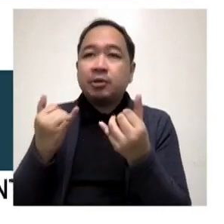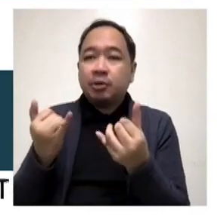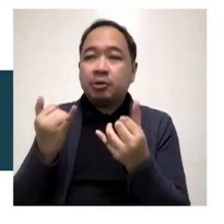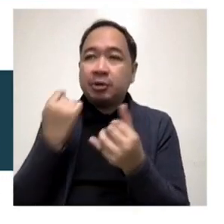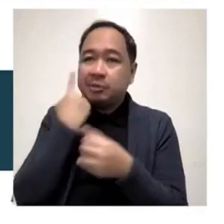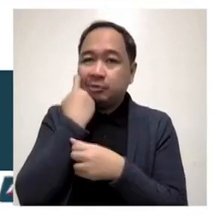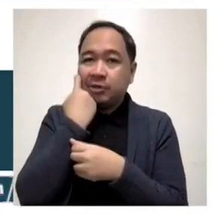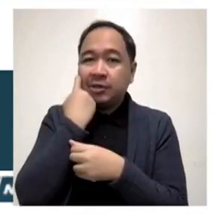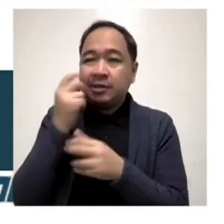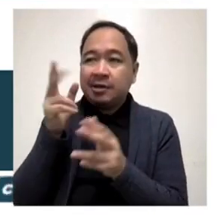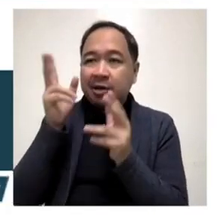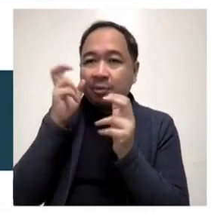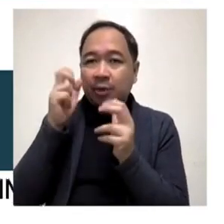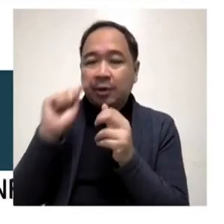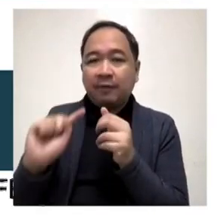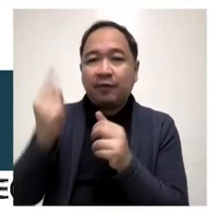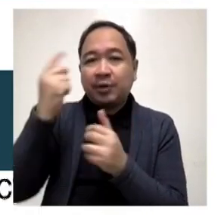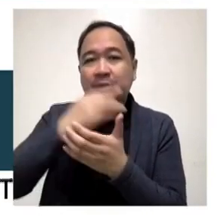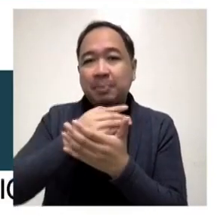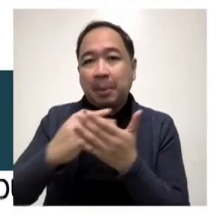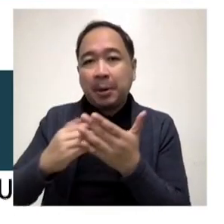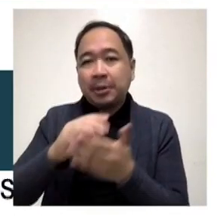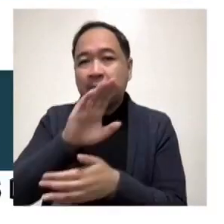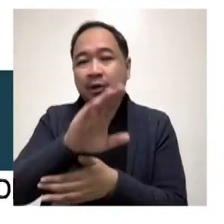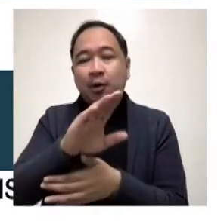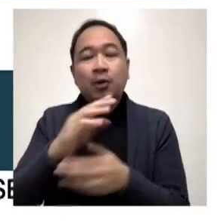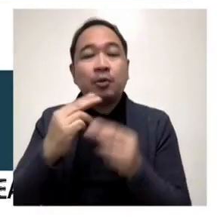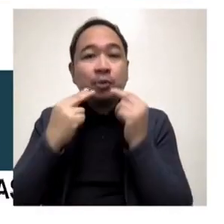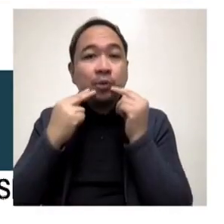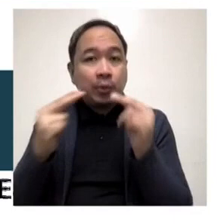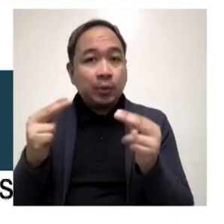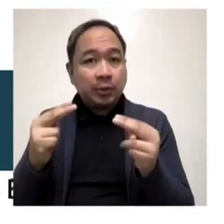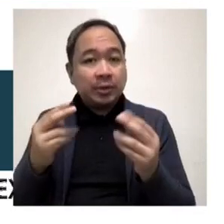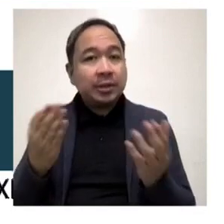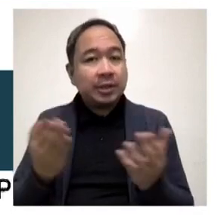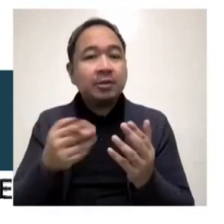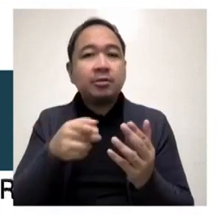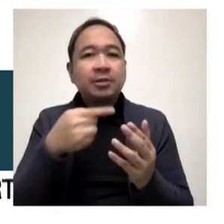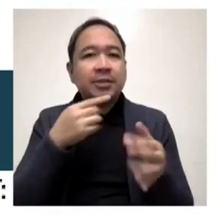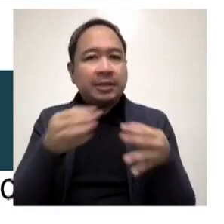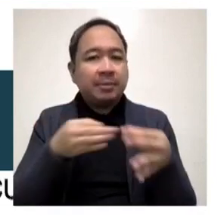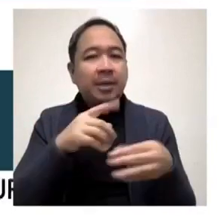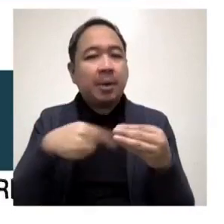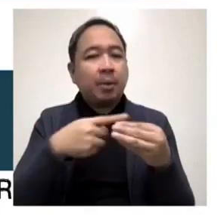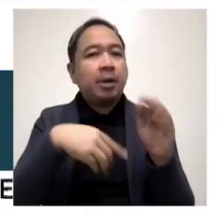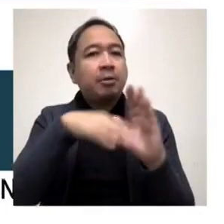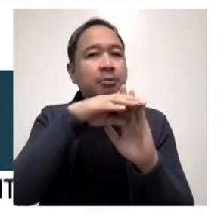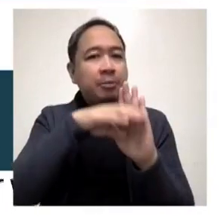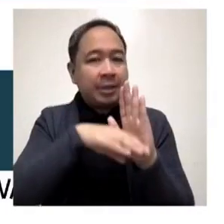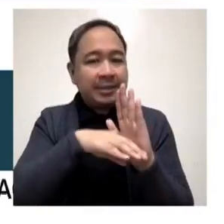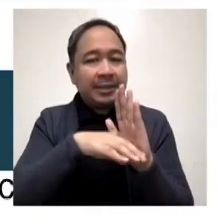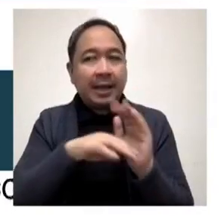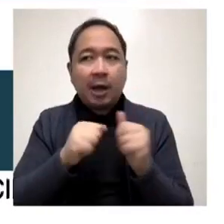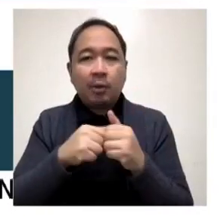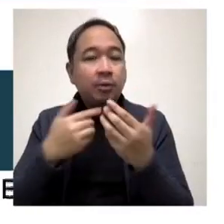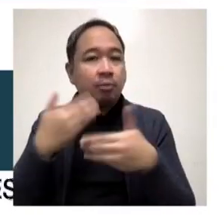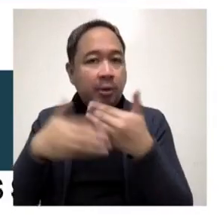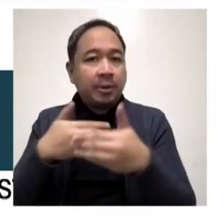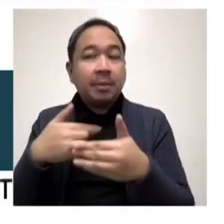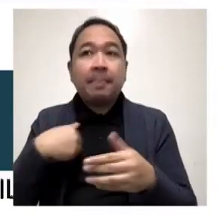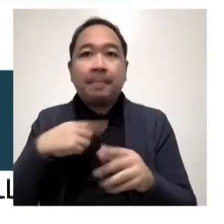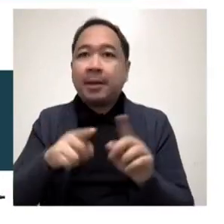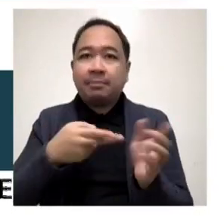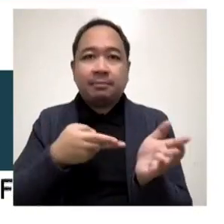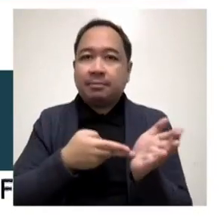the first part of your program. You're mentioning a list that will be vetted out. Carmina, one thing I can assure everyone watching now, I am not part